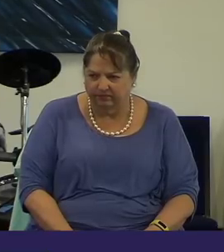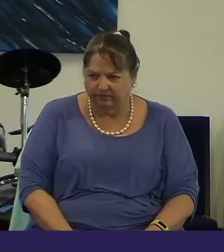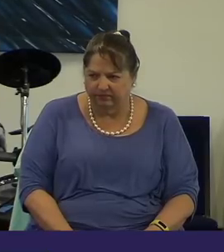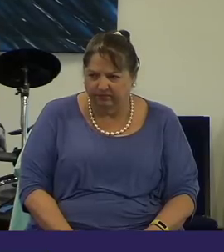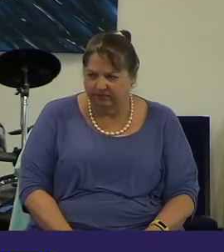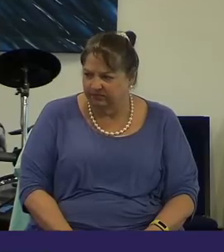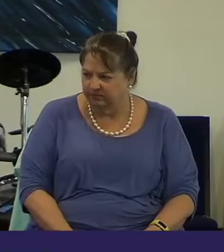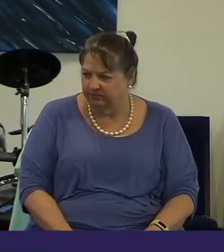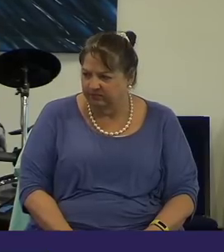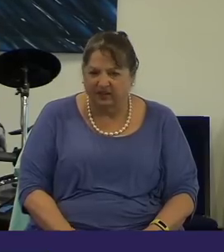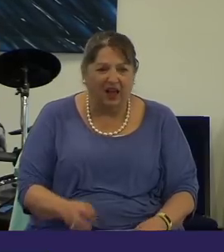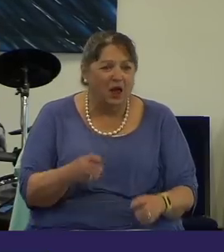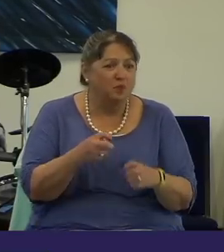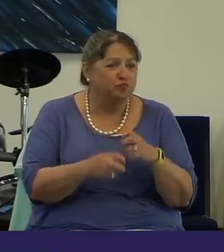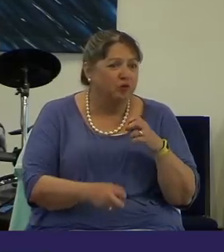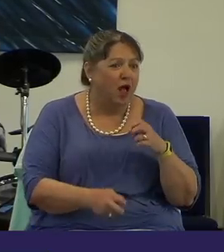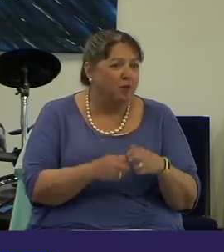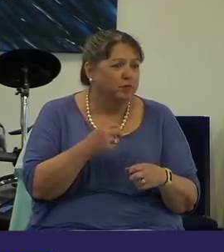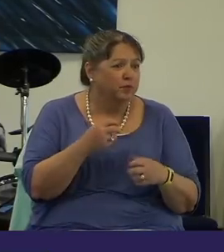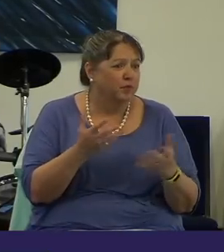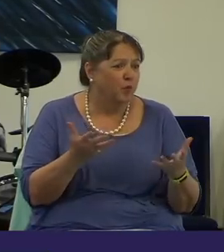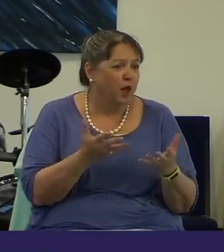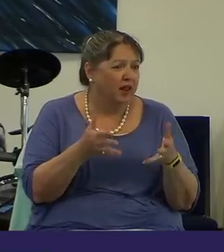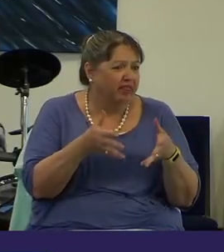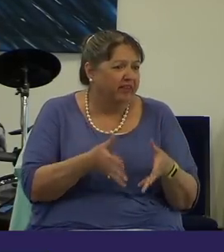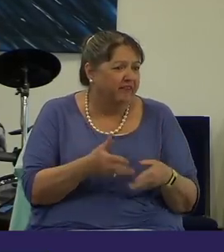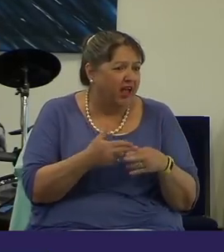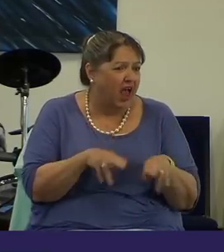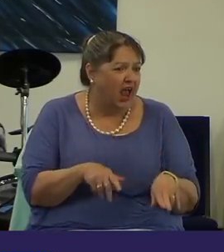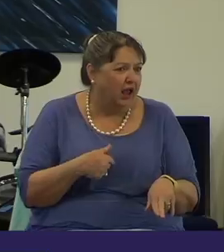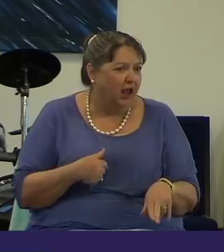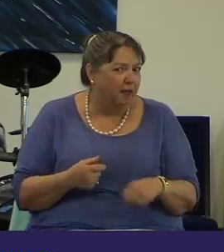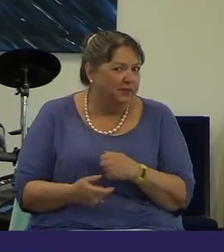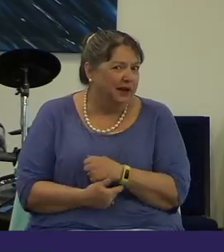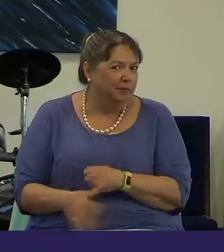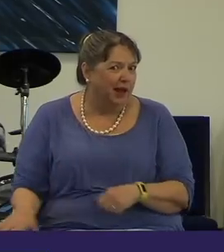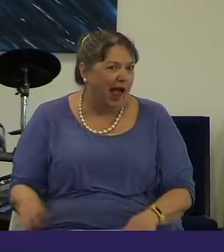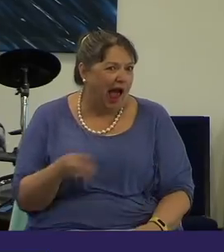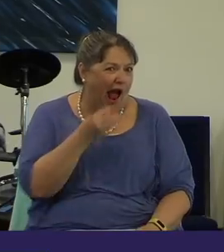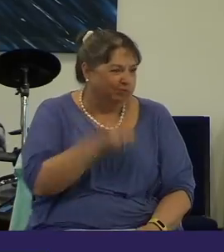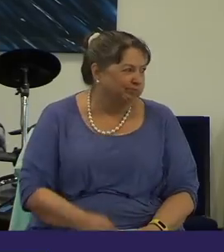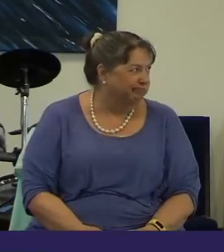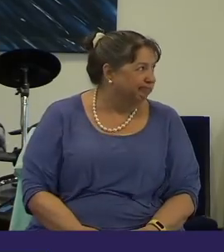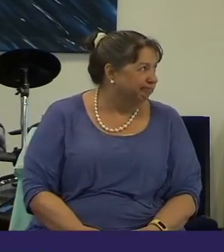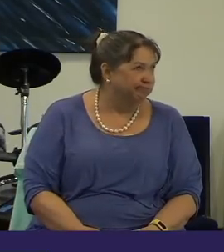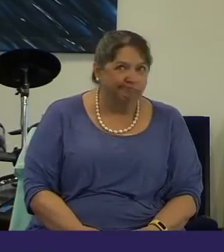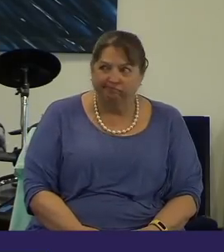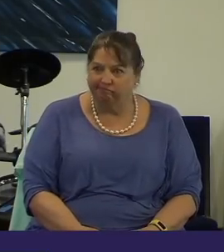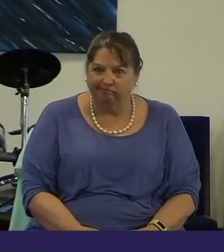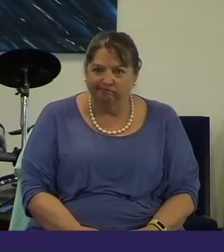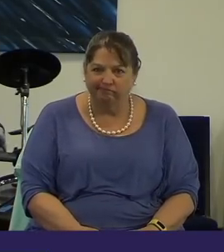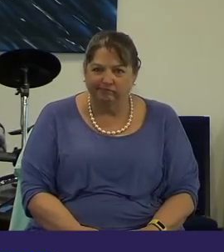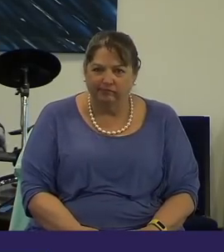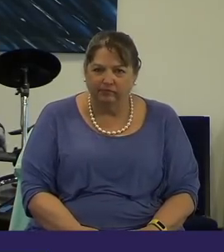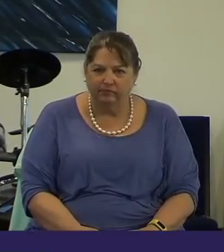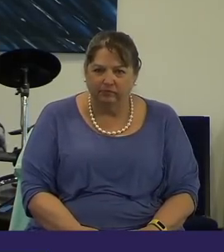The problem is they left this egg enticingly looking at me here. But I'll push it over there.